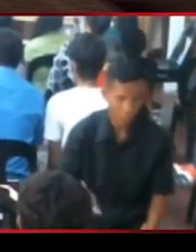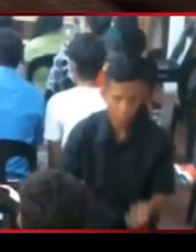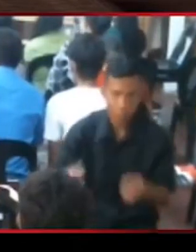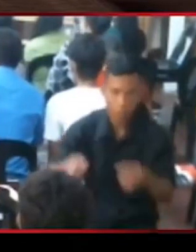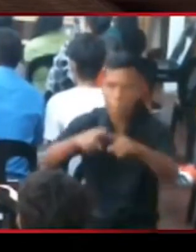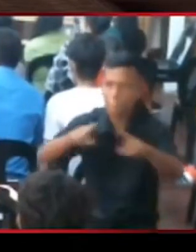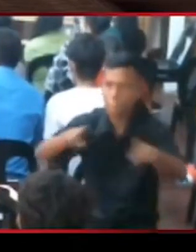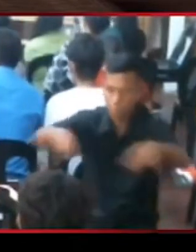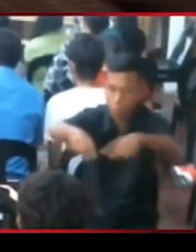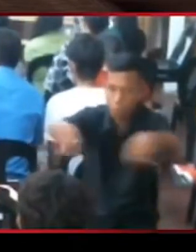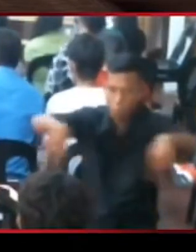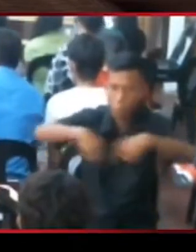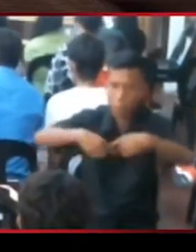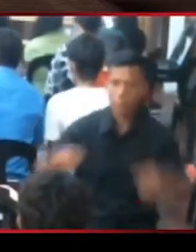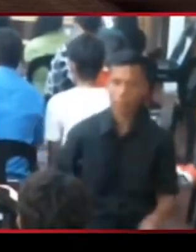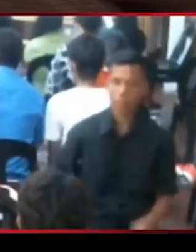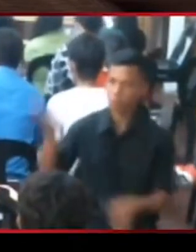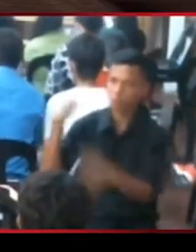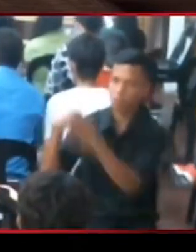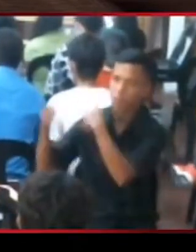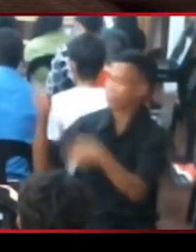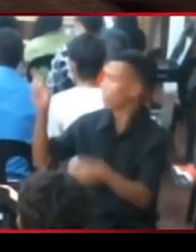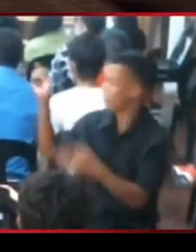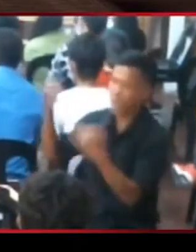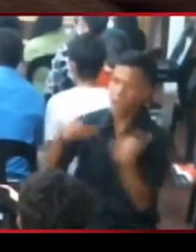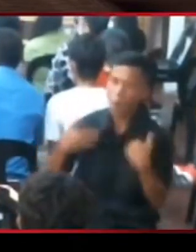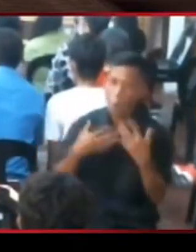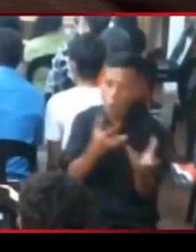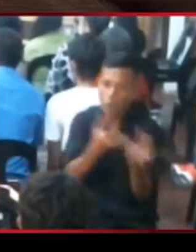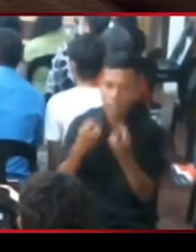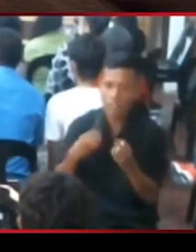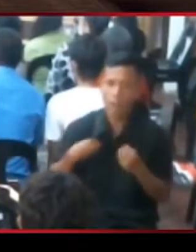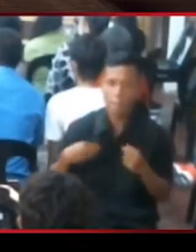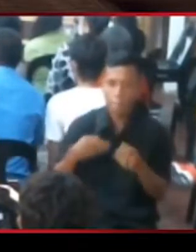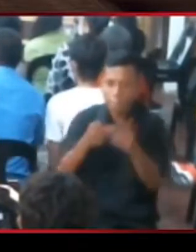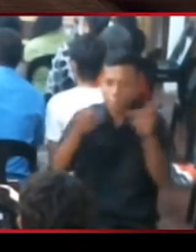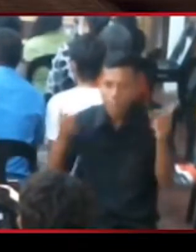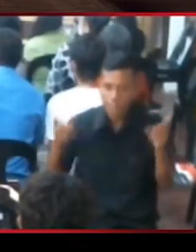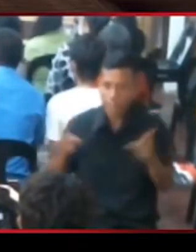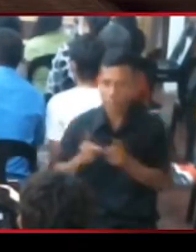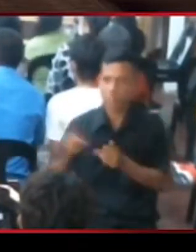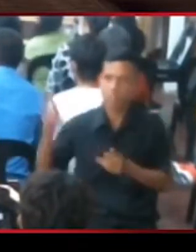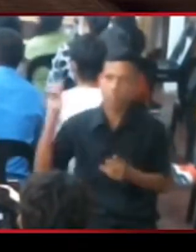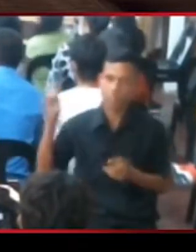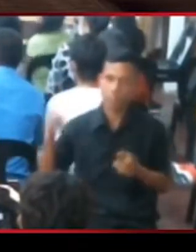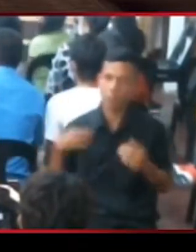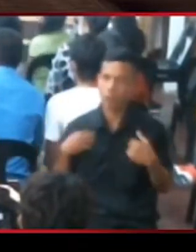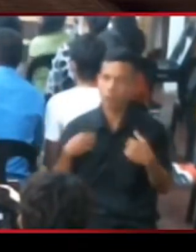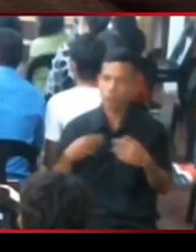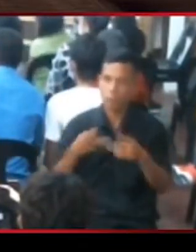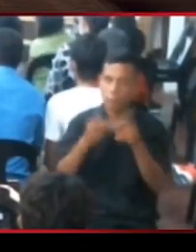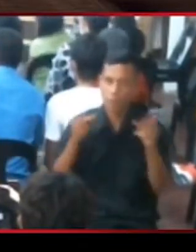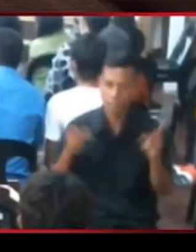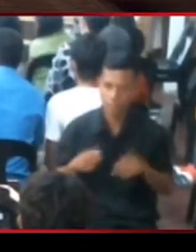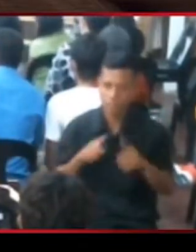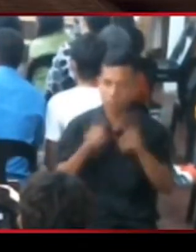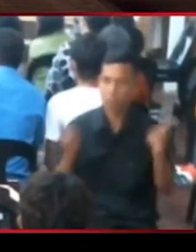My favorite places, you all know what they are. Gelatissimo,